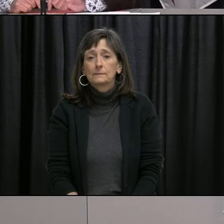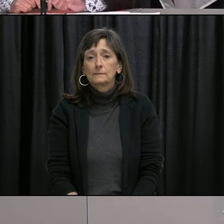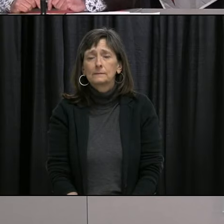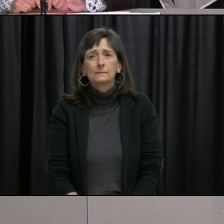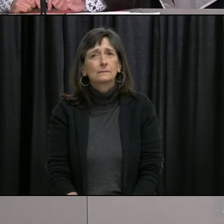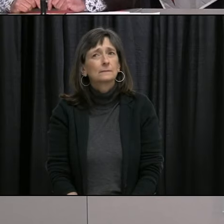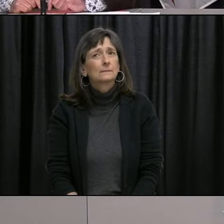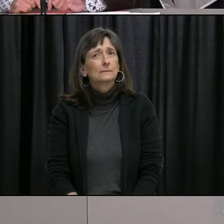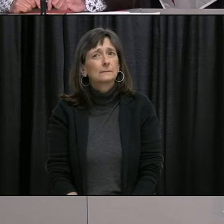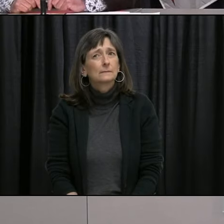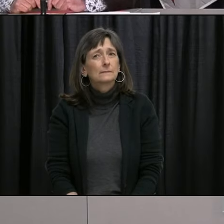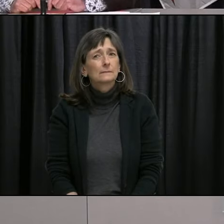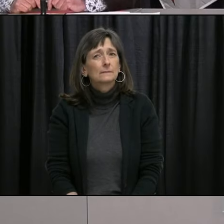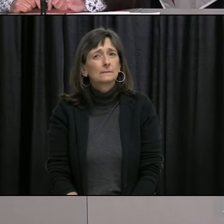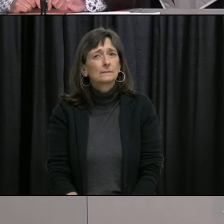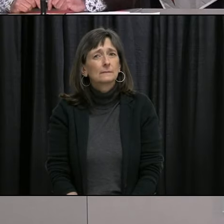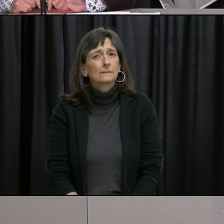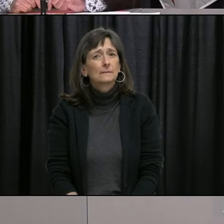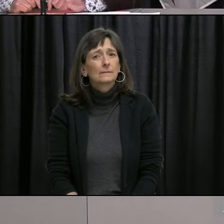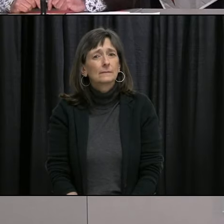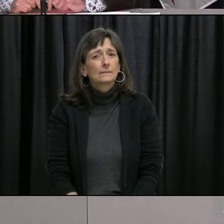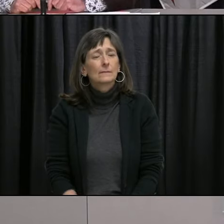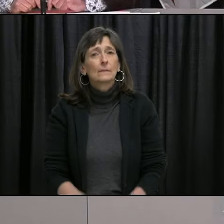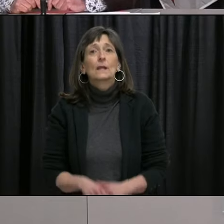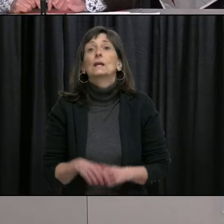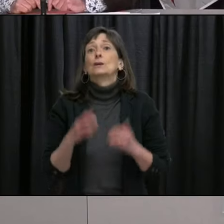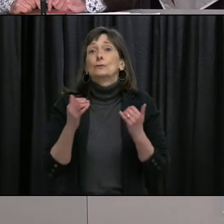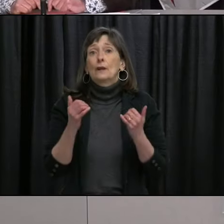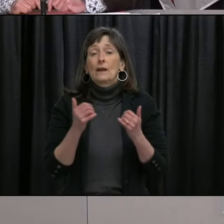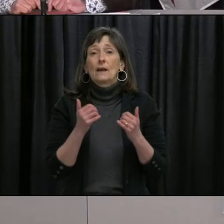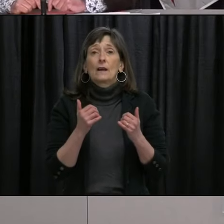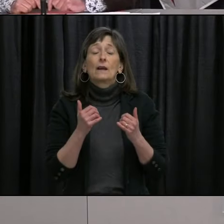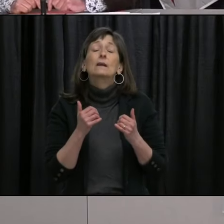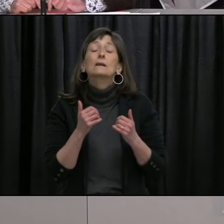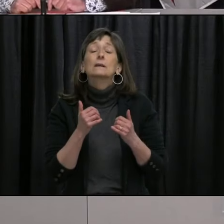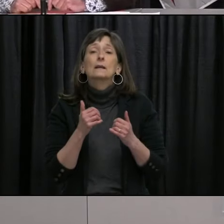Into one. Will the wage top up today